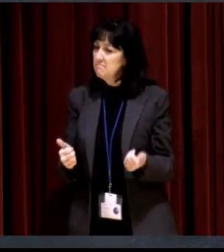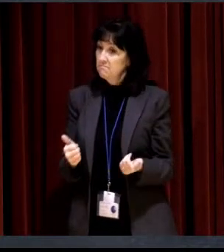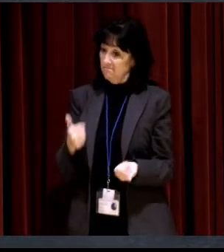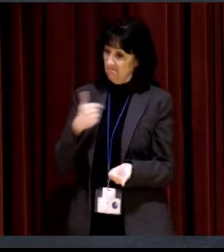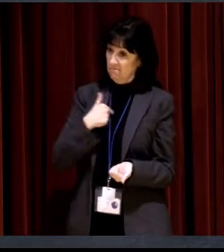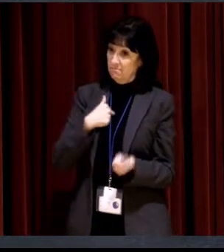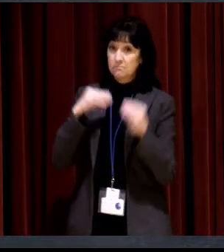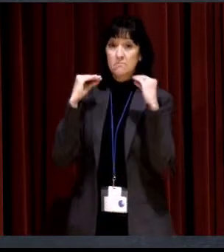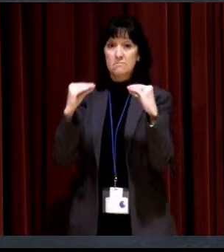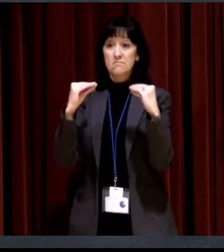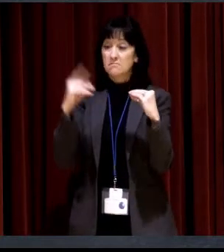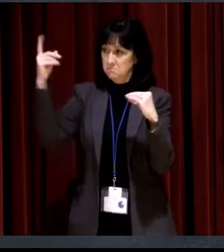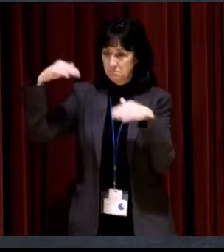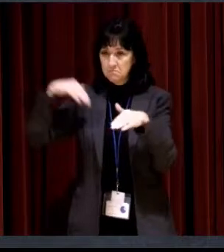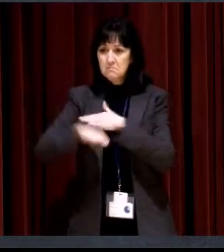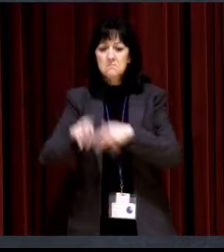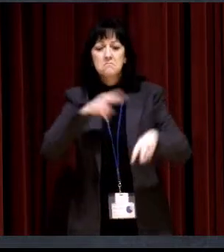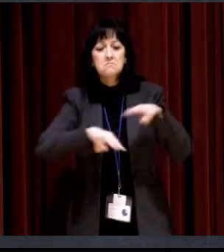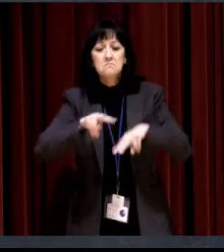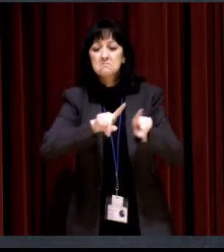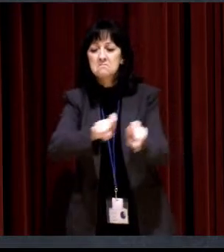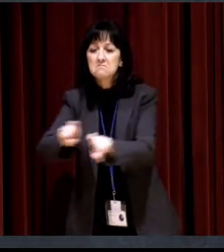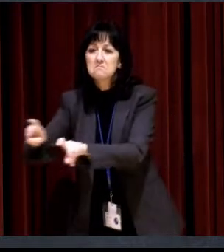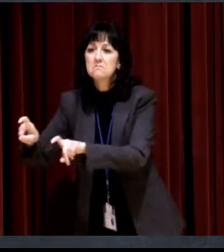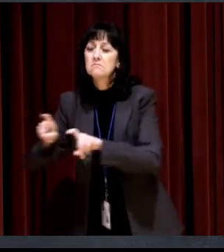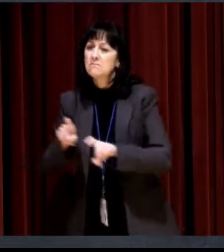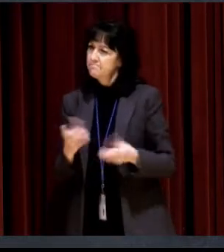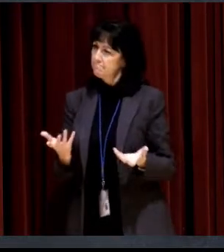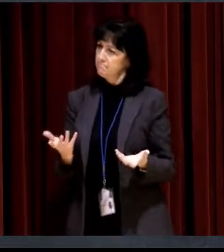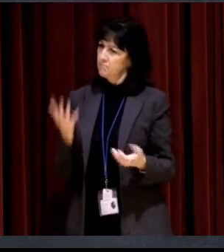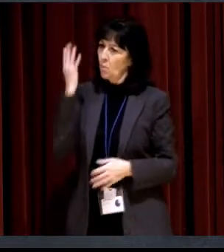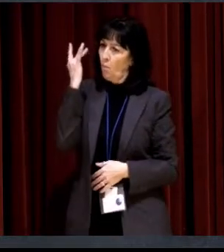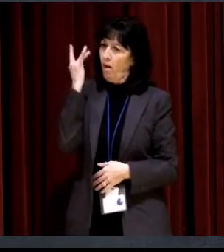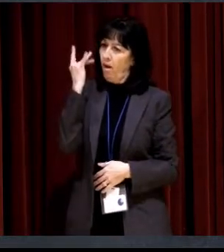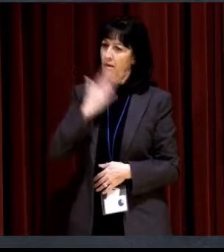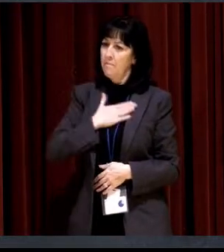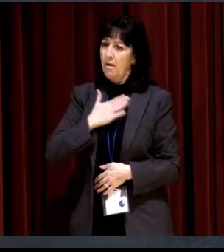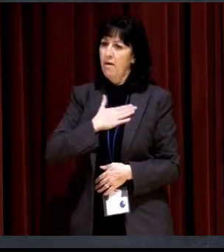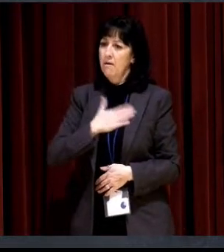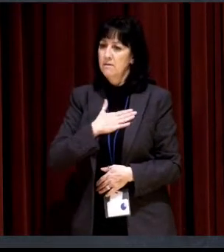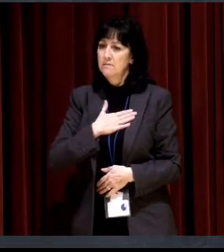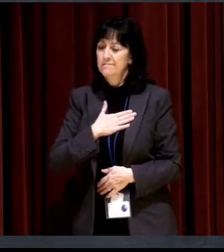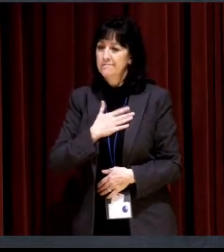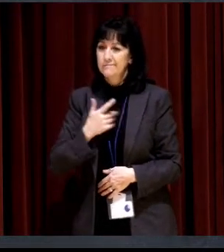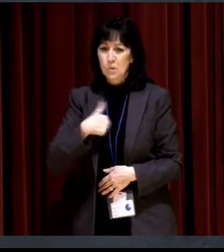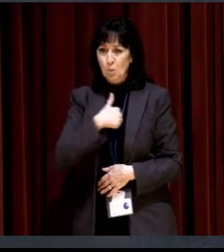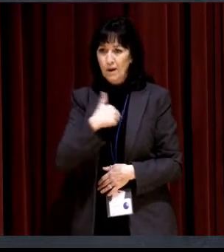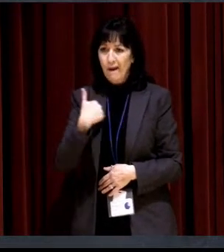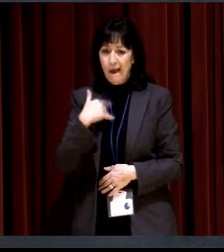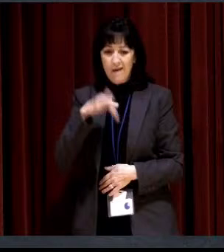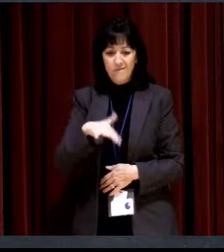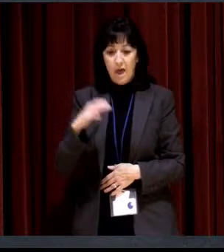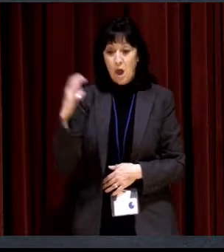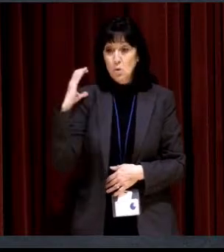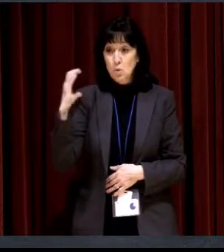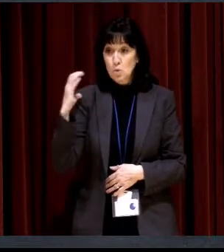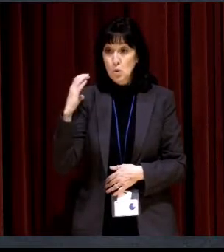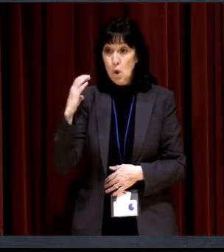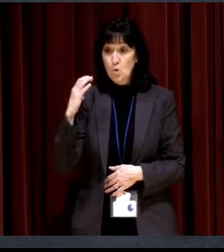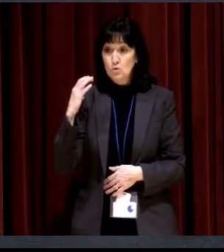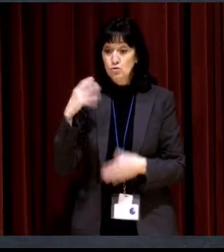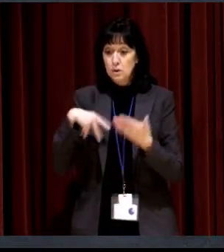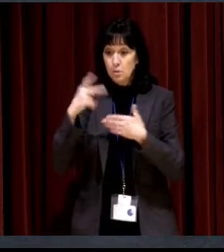And I know that with this additional coaching or help, or we also have UDL, you know, so that's a meeting, a